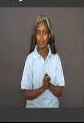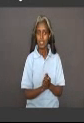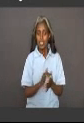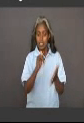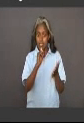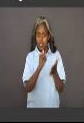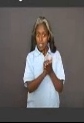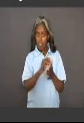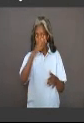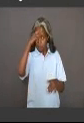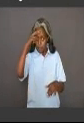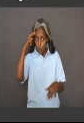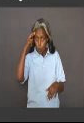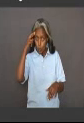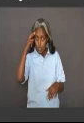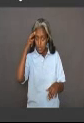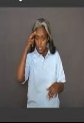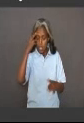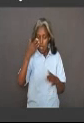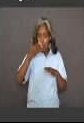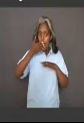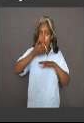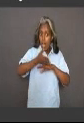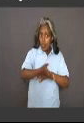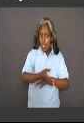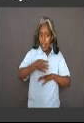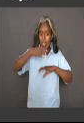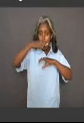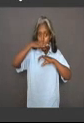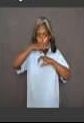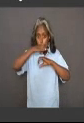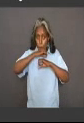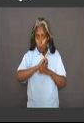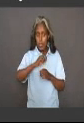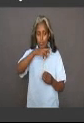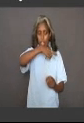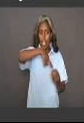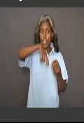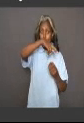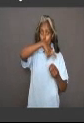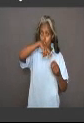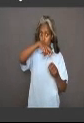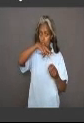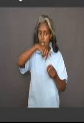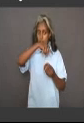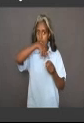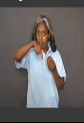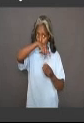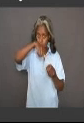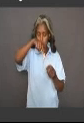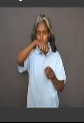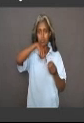That is because after a complete revolution around a circle, which